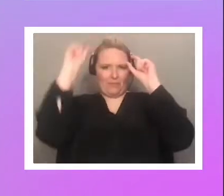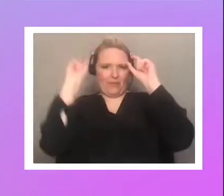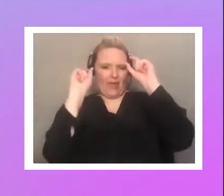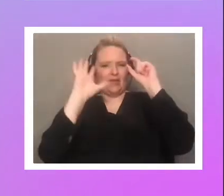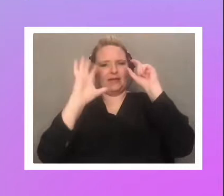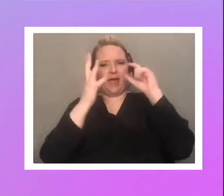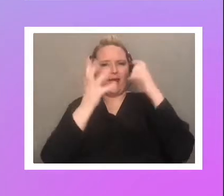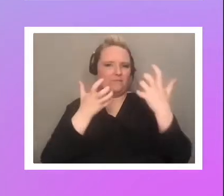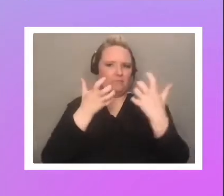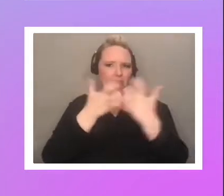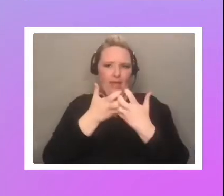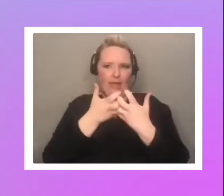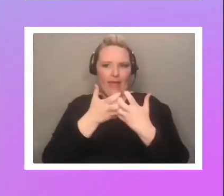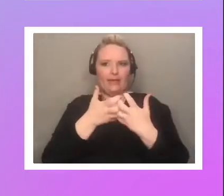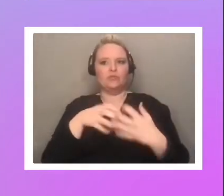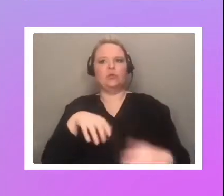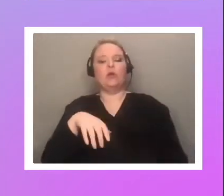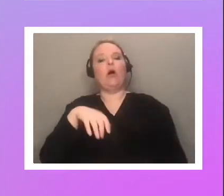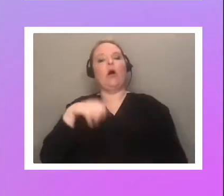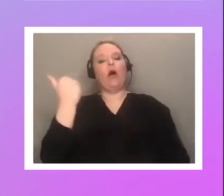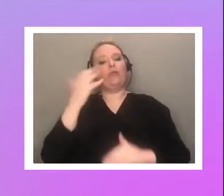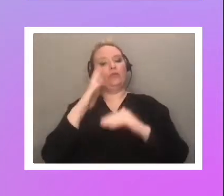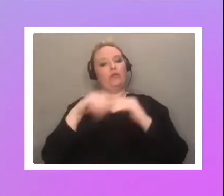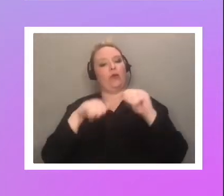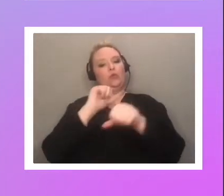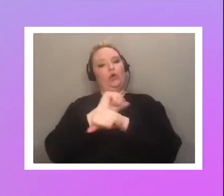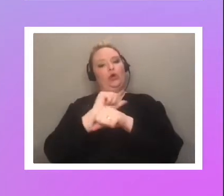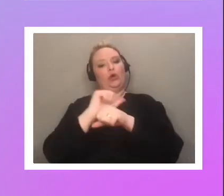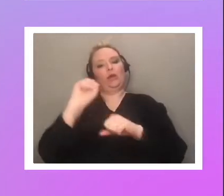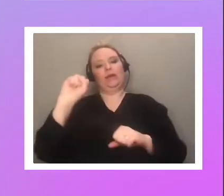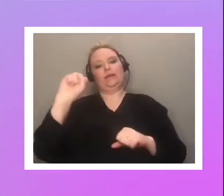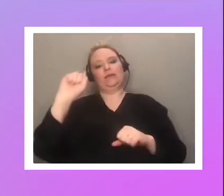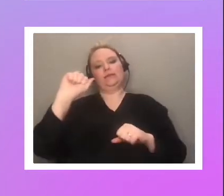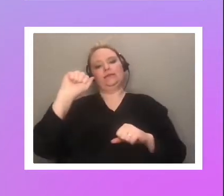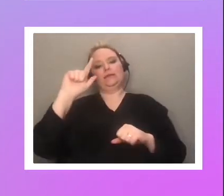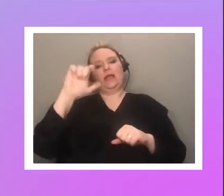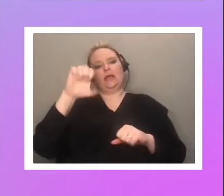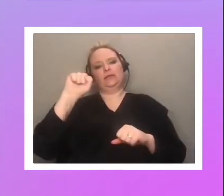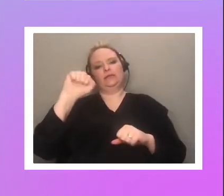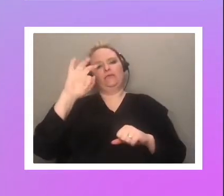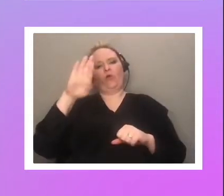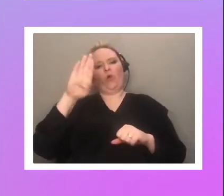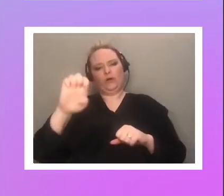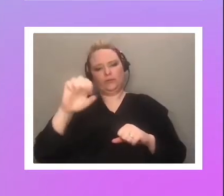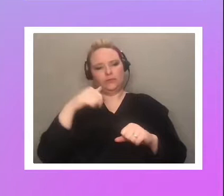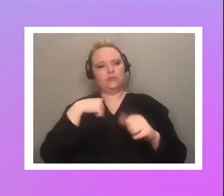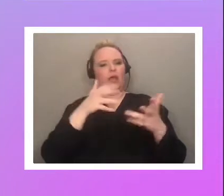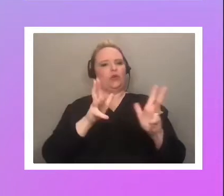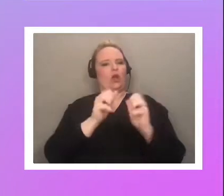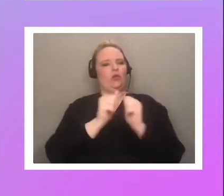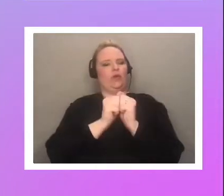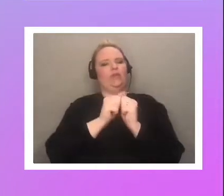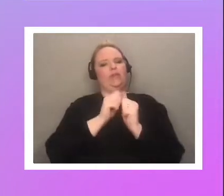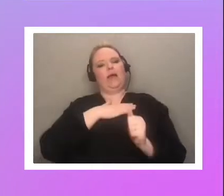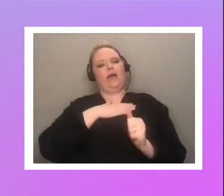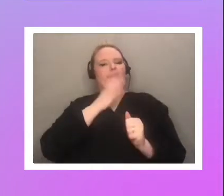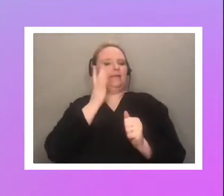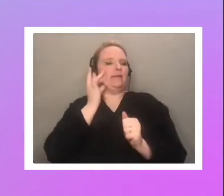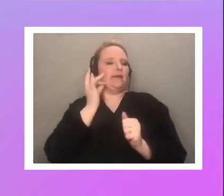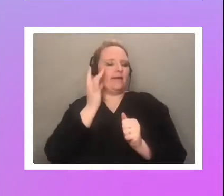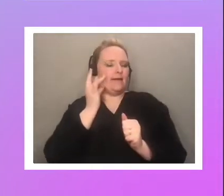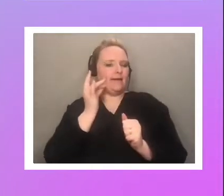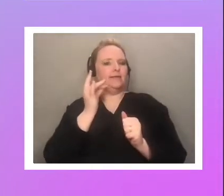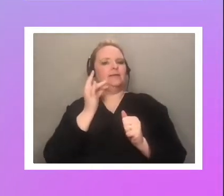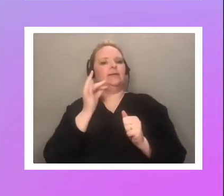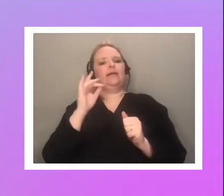matching. Outside of my work at Salesforce, I spend time talking to my cats, some Miss